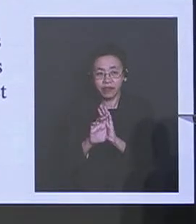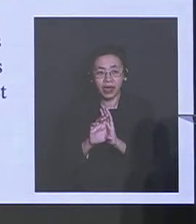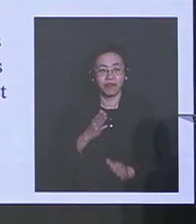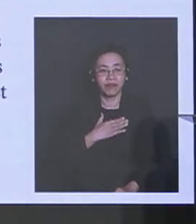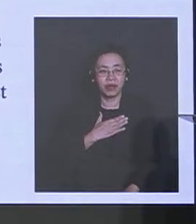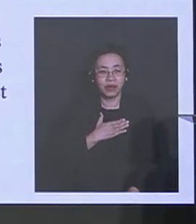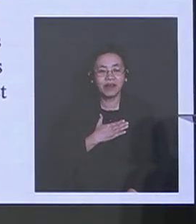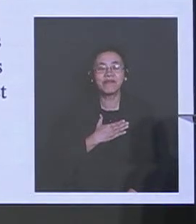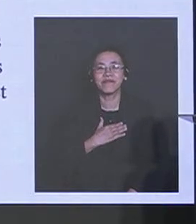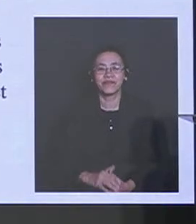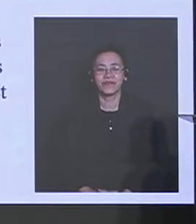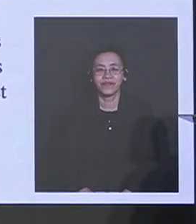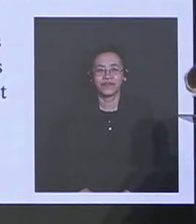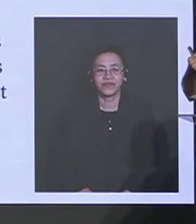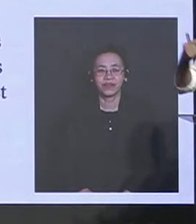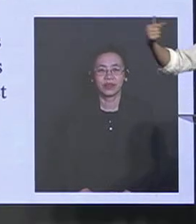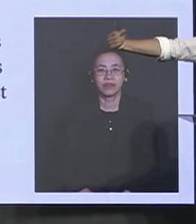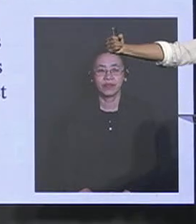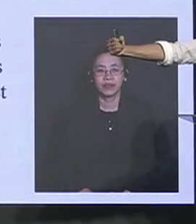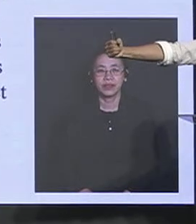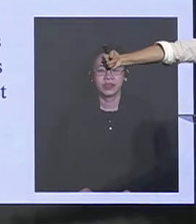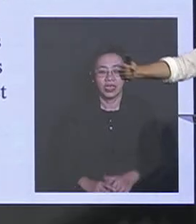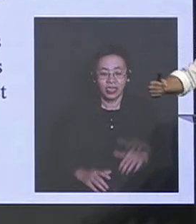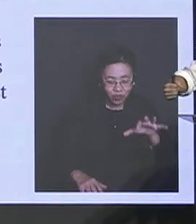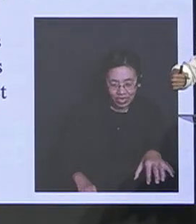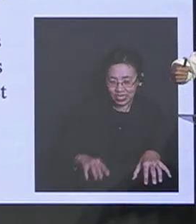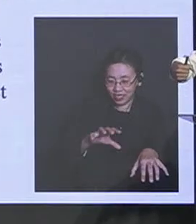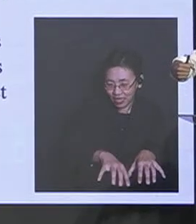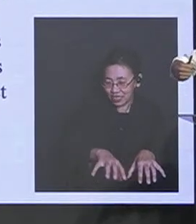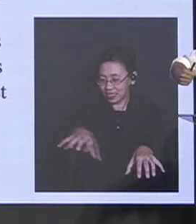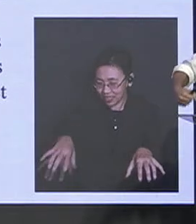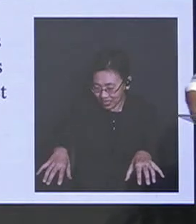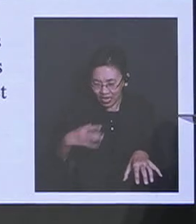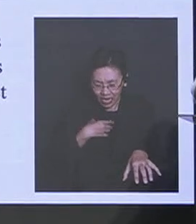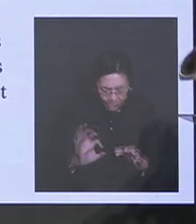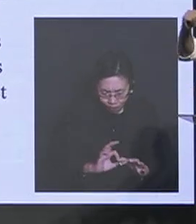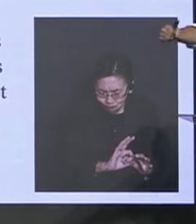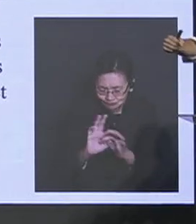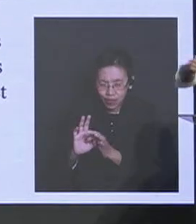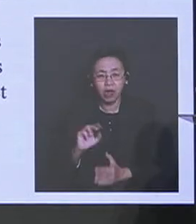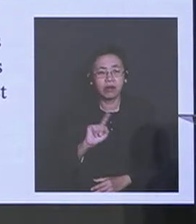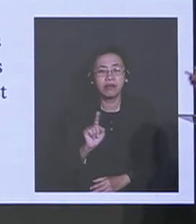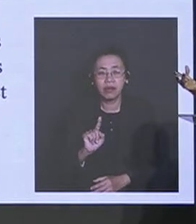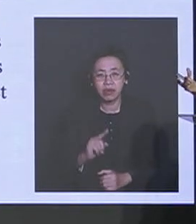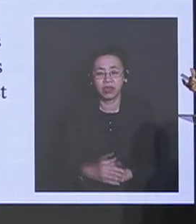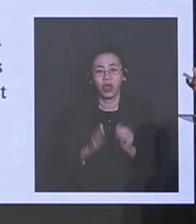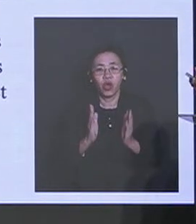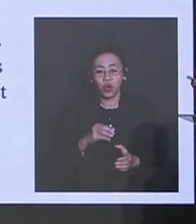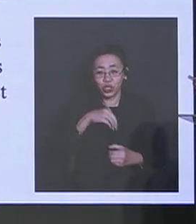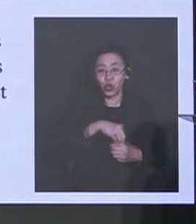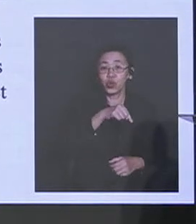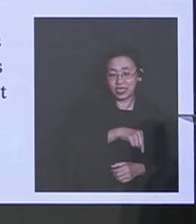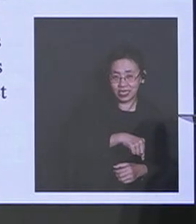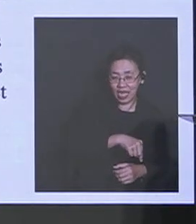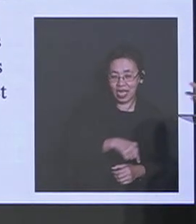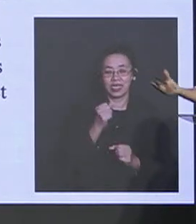zoning, because zoning sort of pulled apart residential goes over here, office goes over here, sort of separated uses. And in